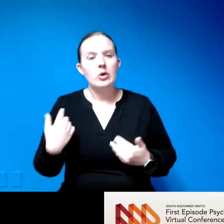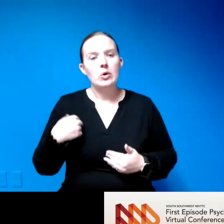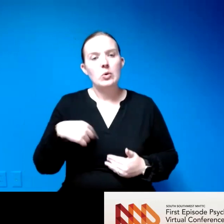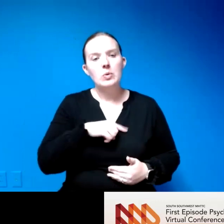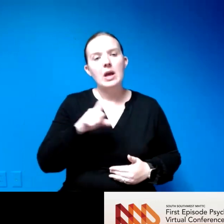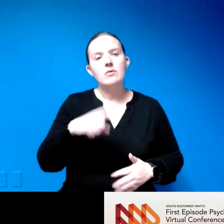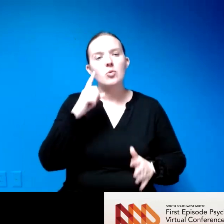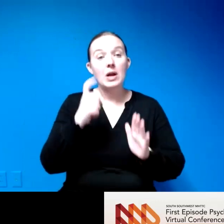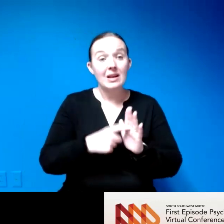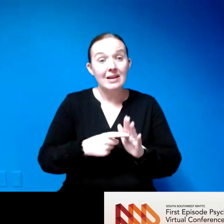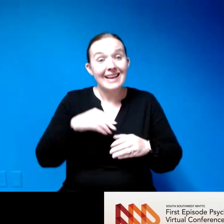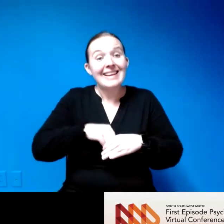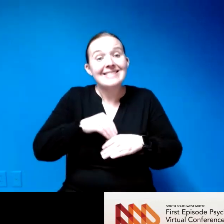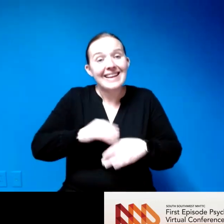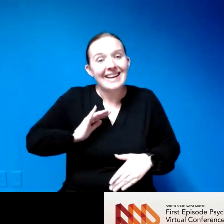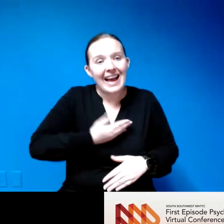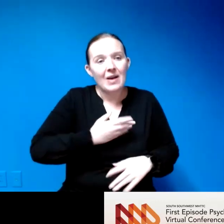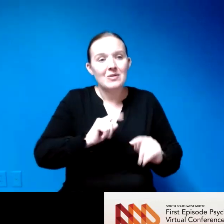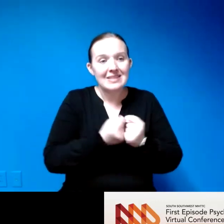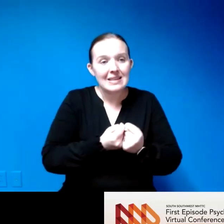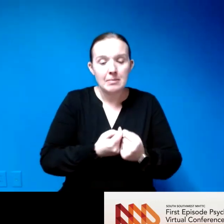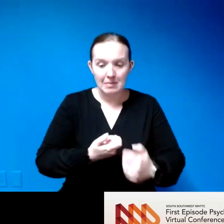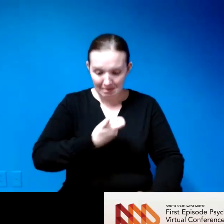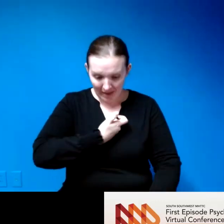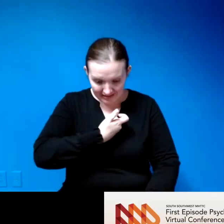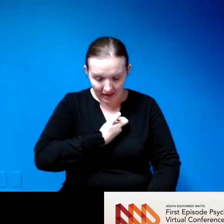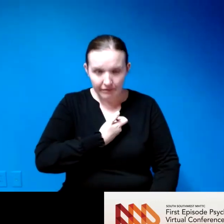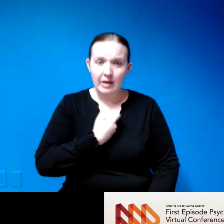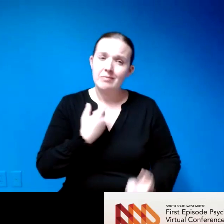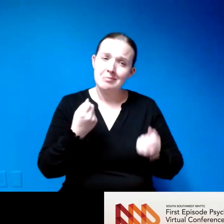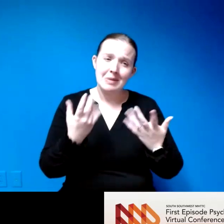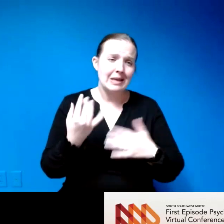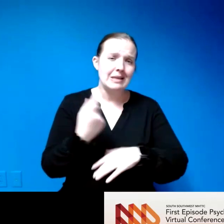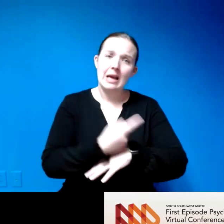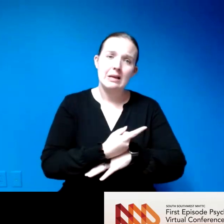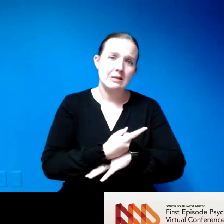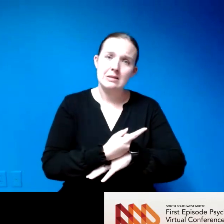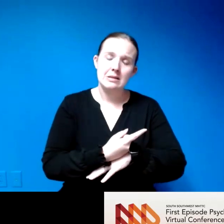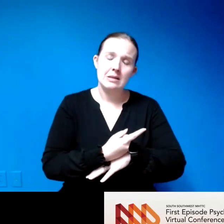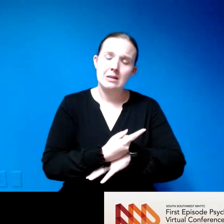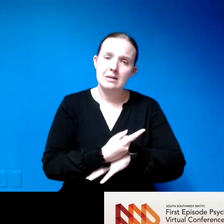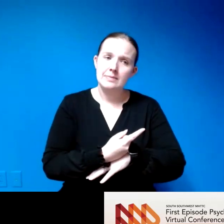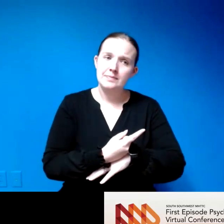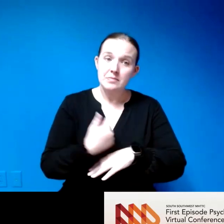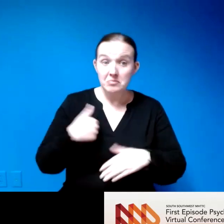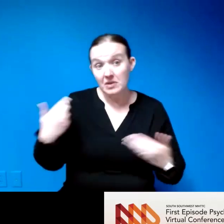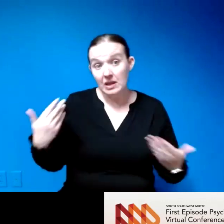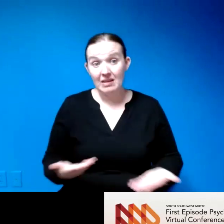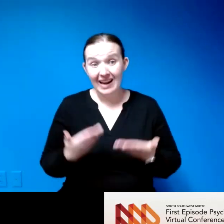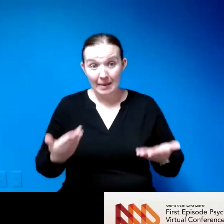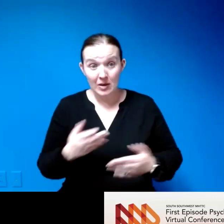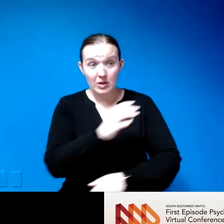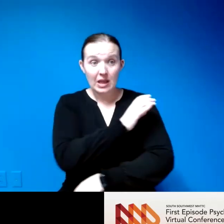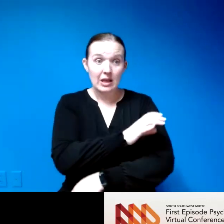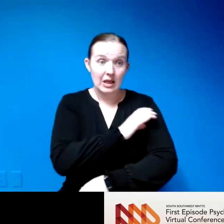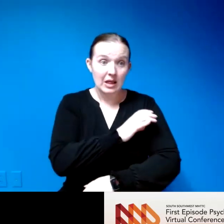recognize it within us, or within our team. I myself, I have had many days when I'm here at the clinic